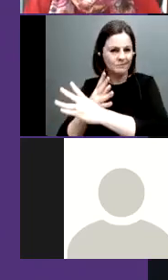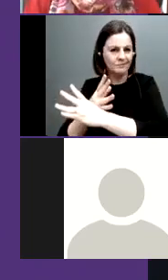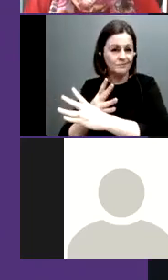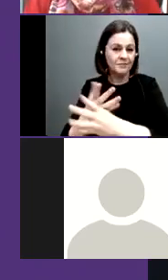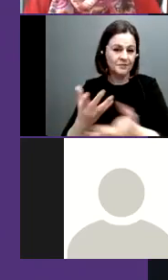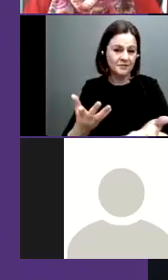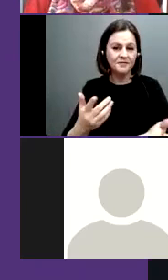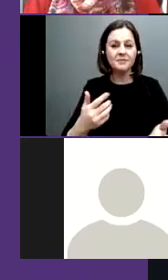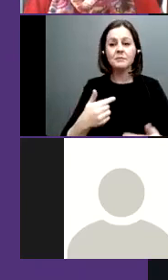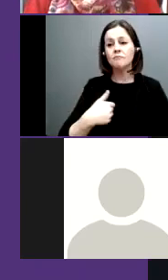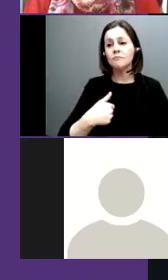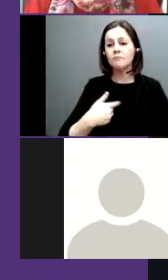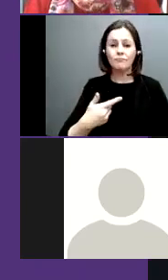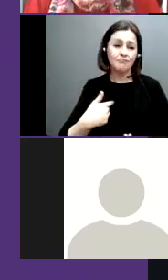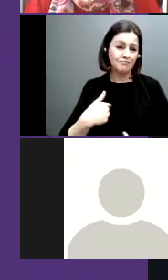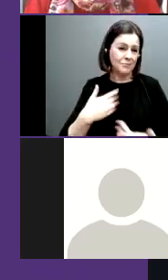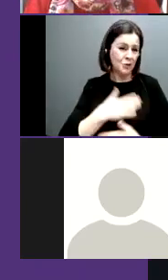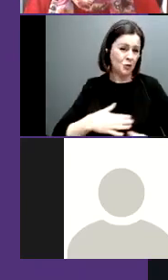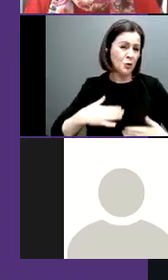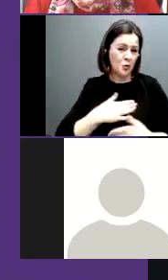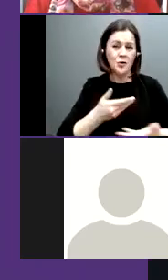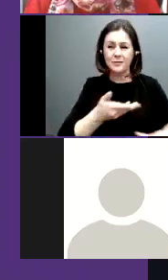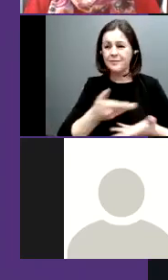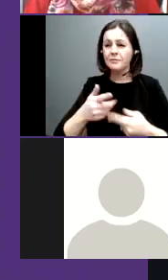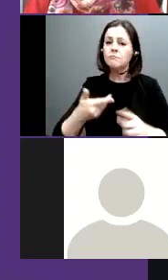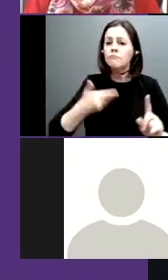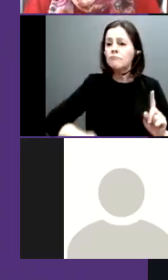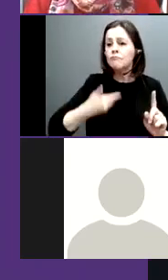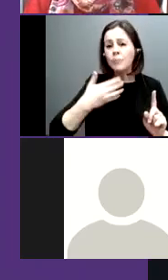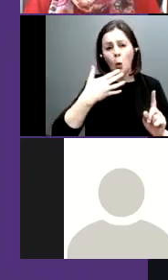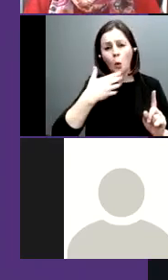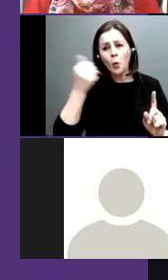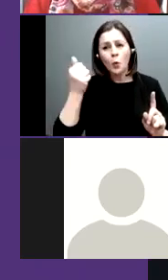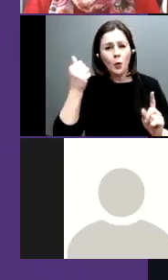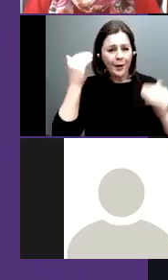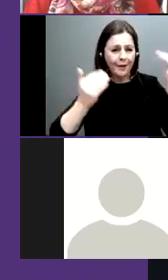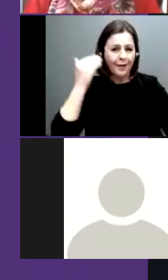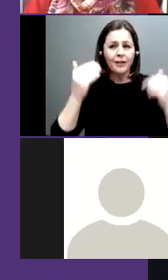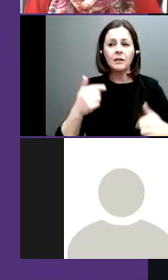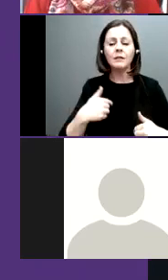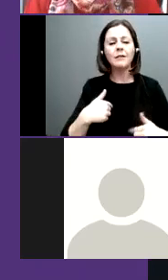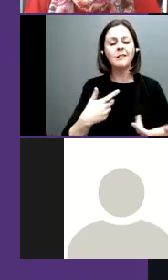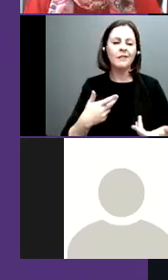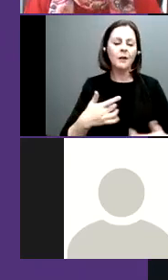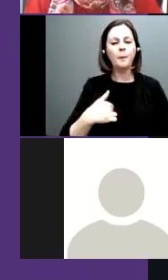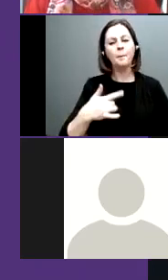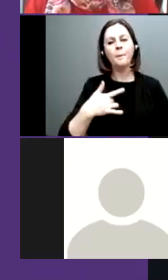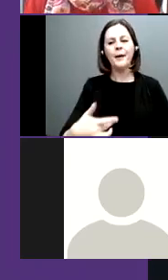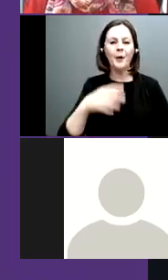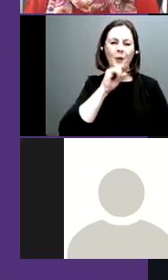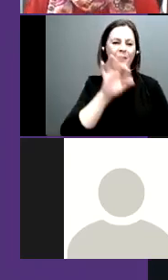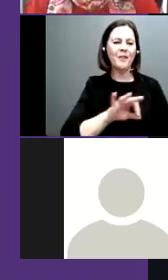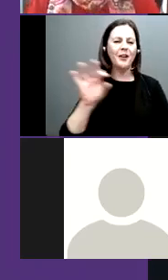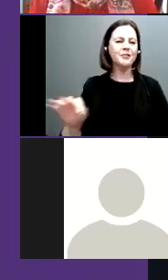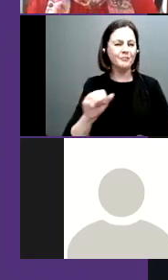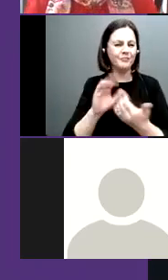am an older adult, and I often say that I do things very old school. And one of the things